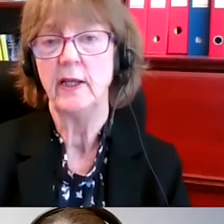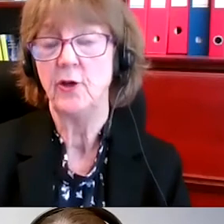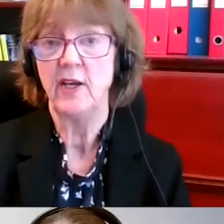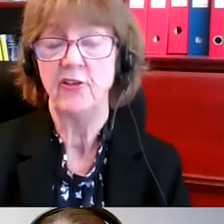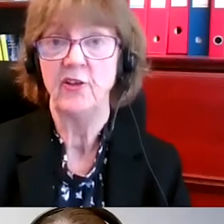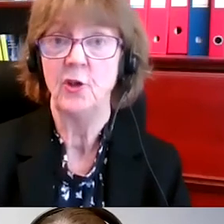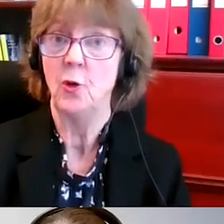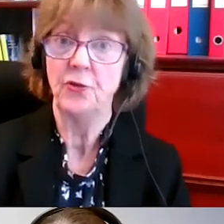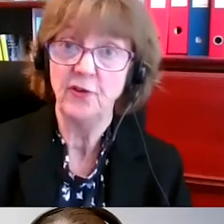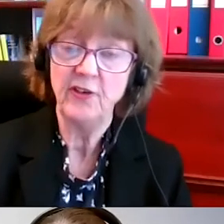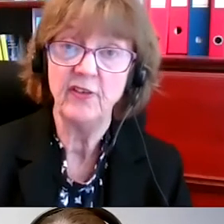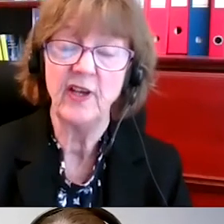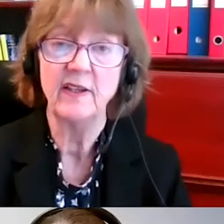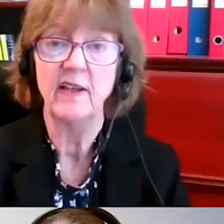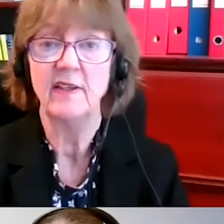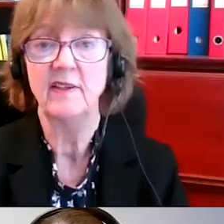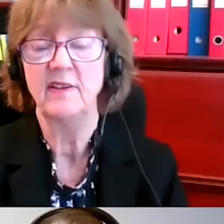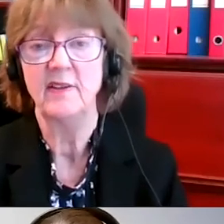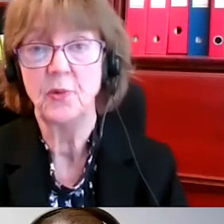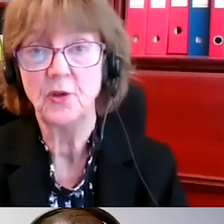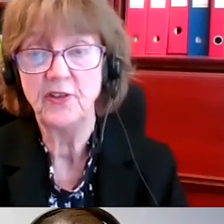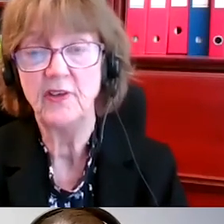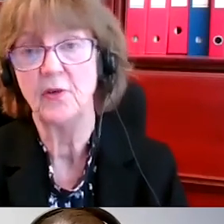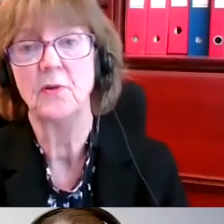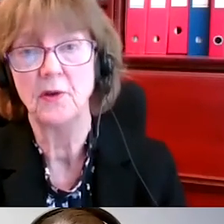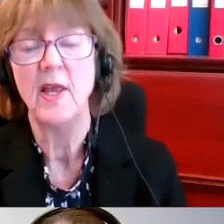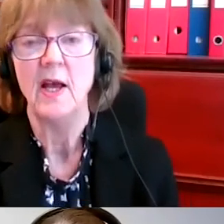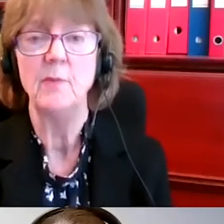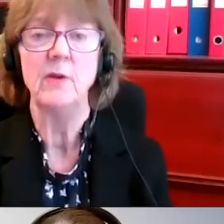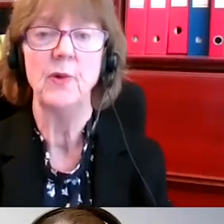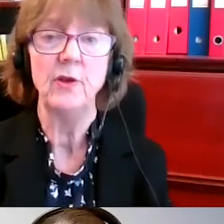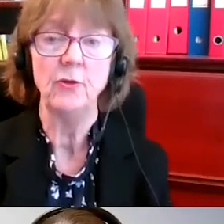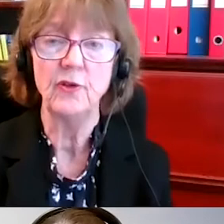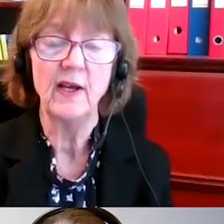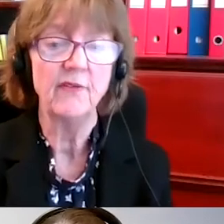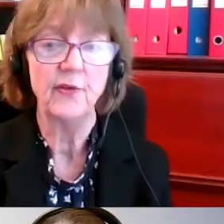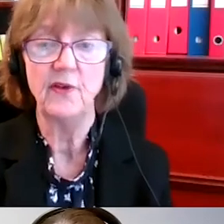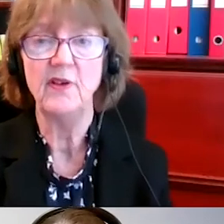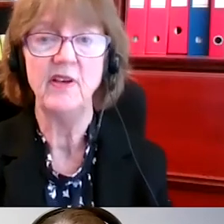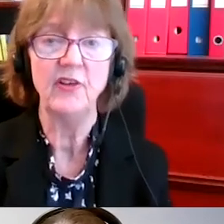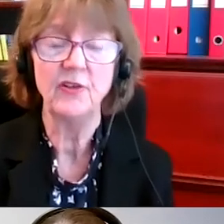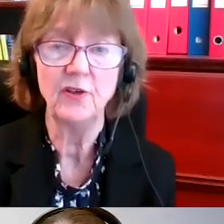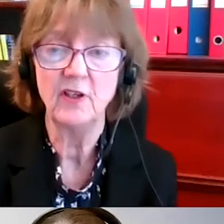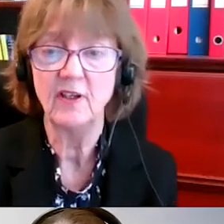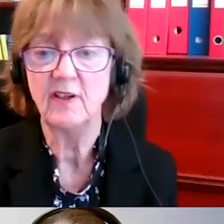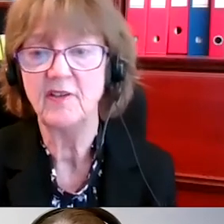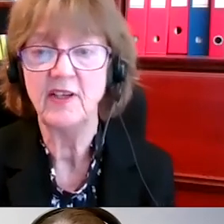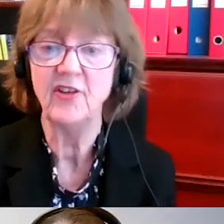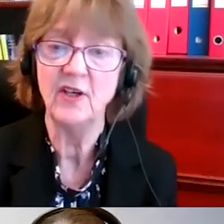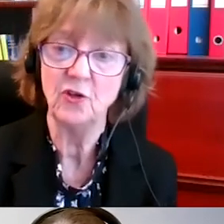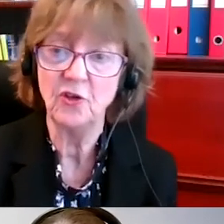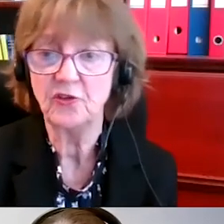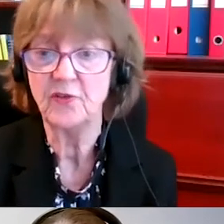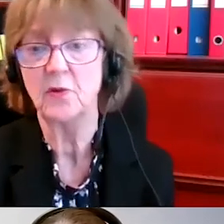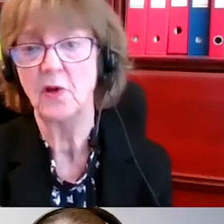the education authorities and the policies, or I mean, whether you should have digital